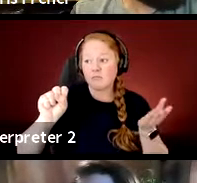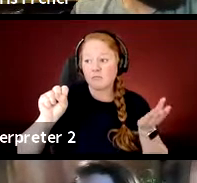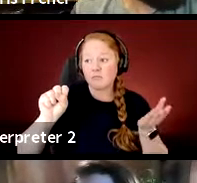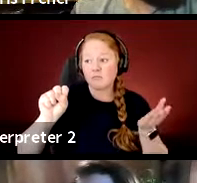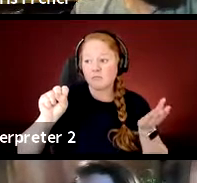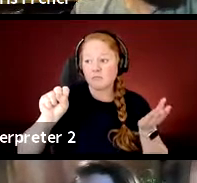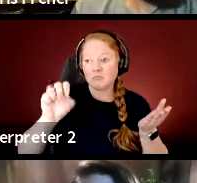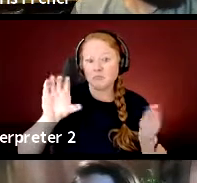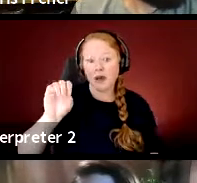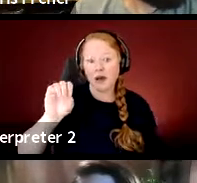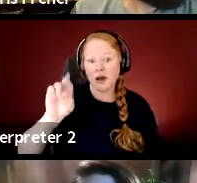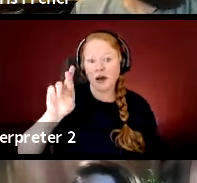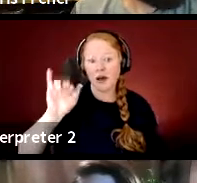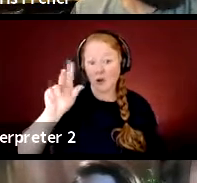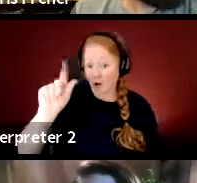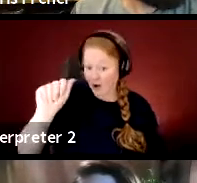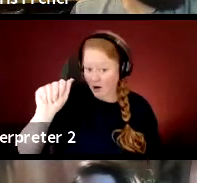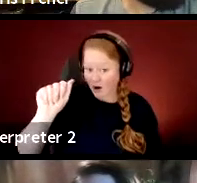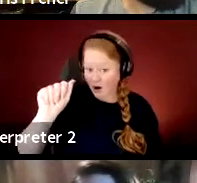Erica West.